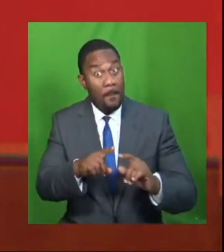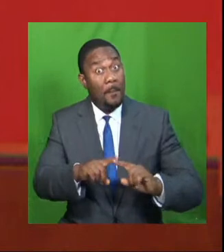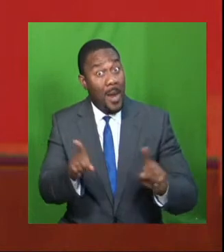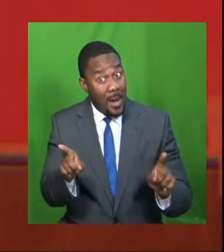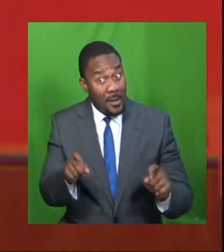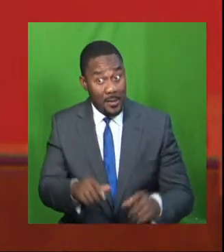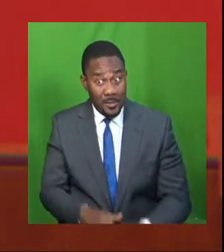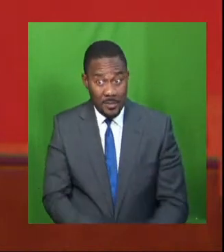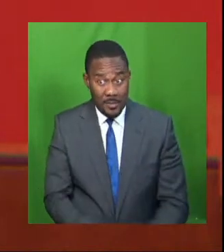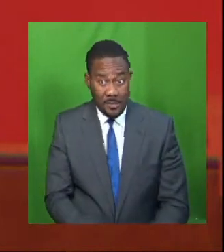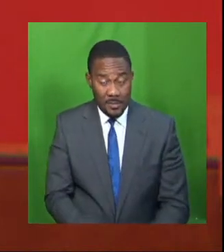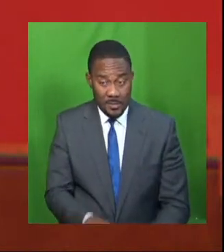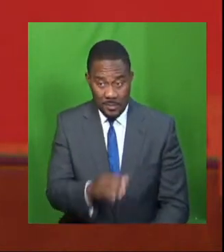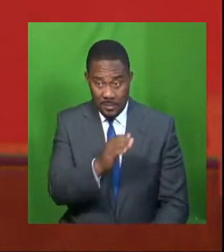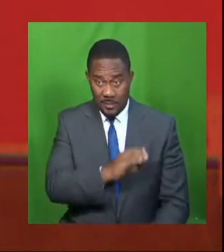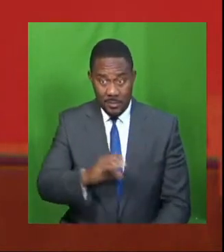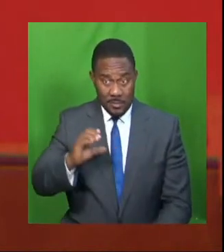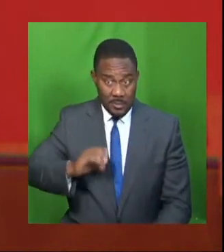which?